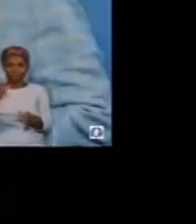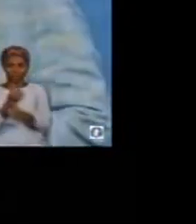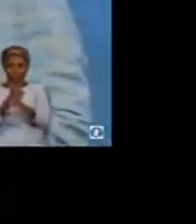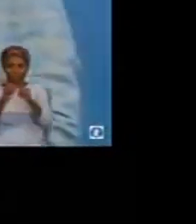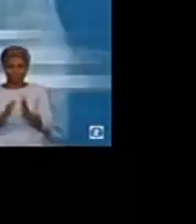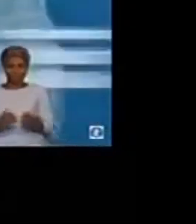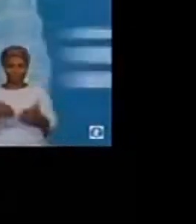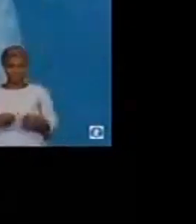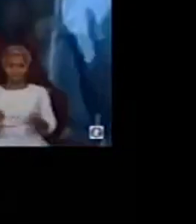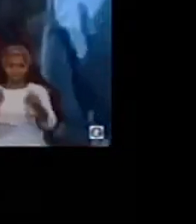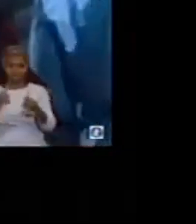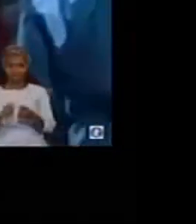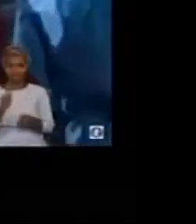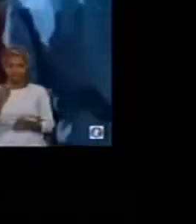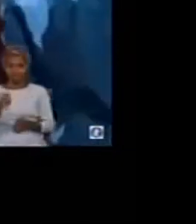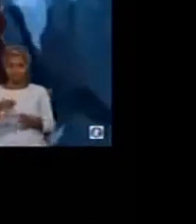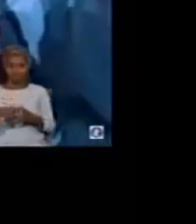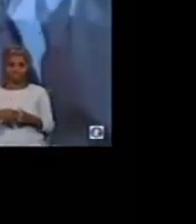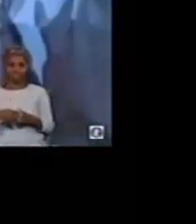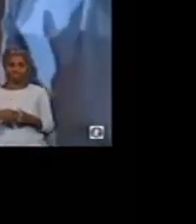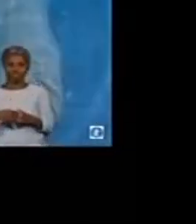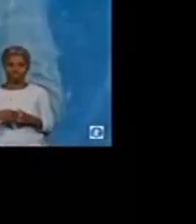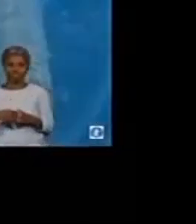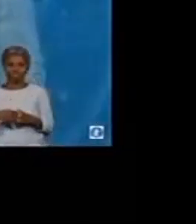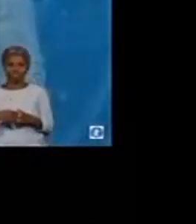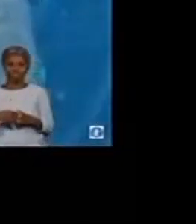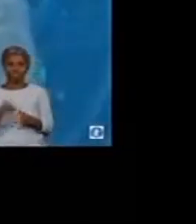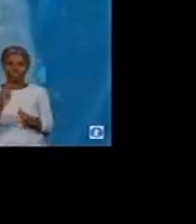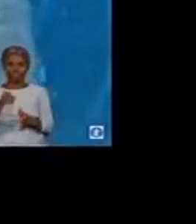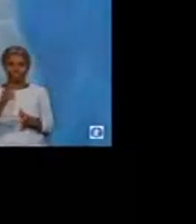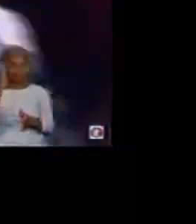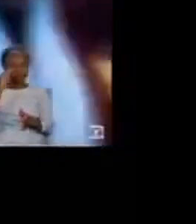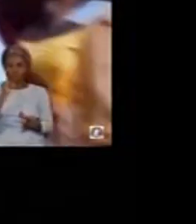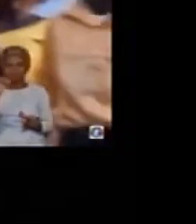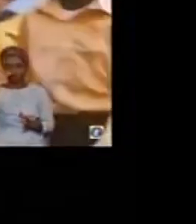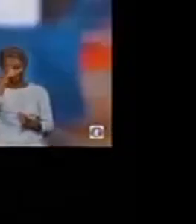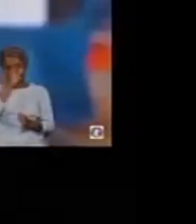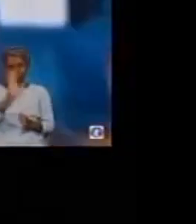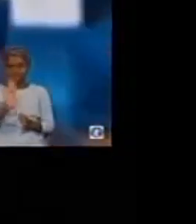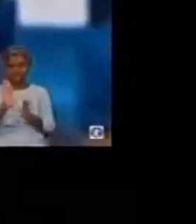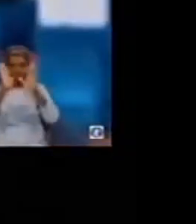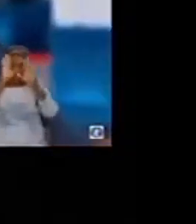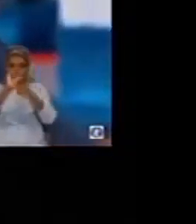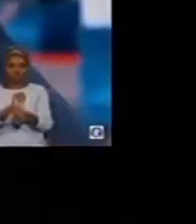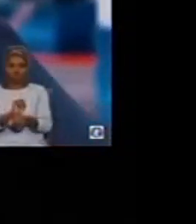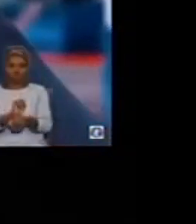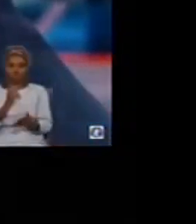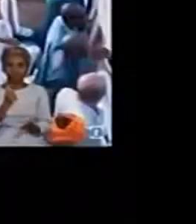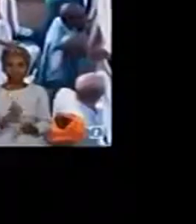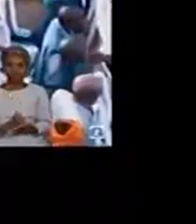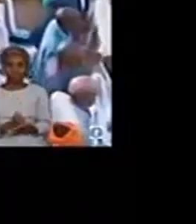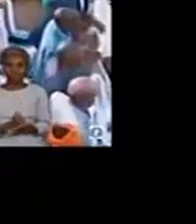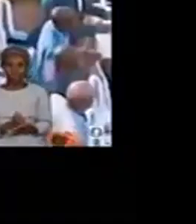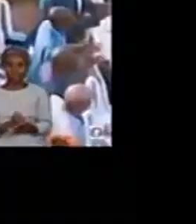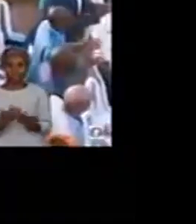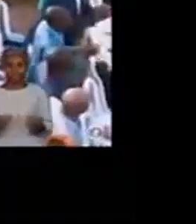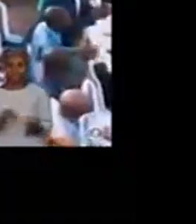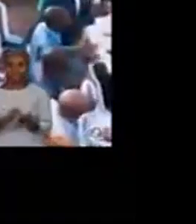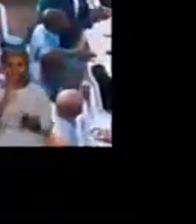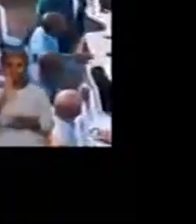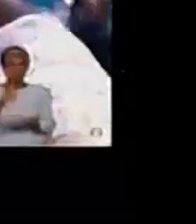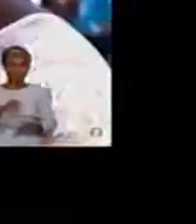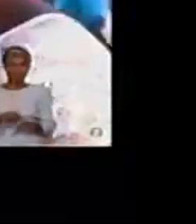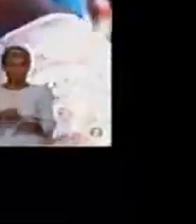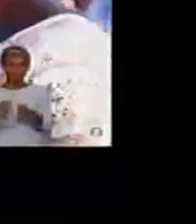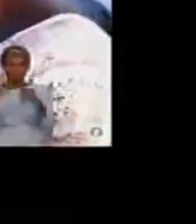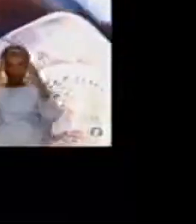has come to you. You will not miss your miracle. Now, it's your time. Experience